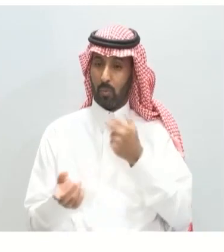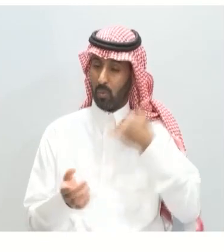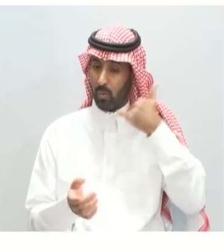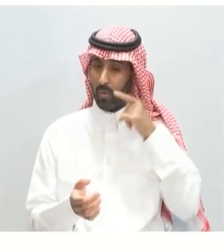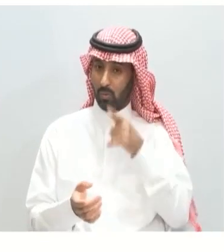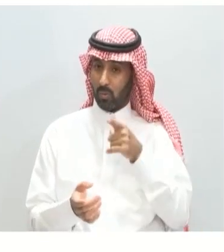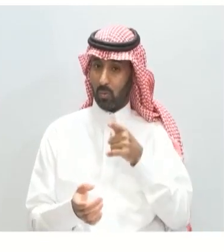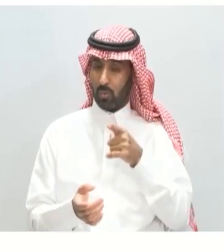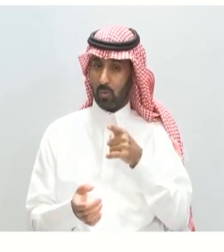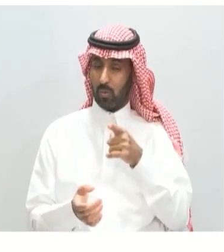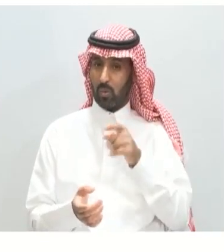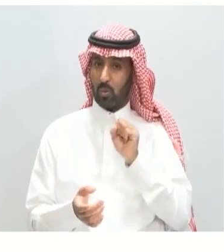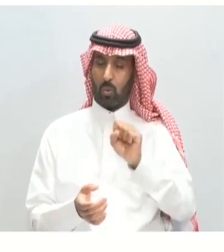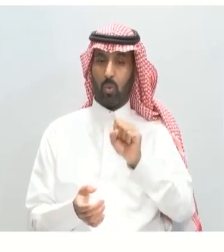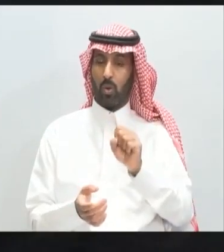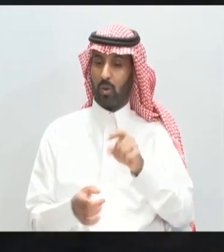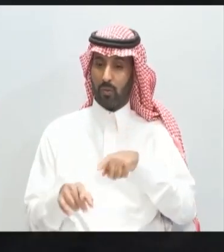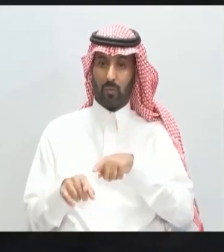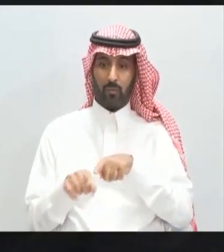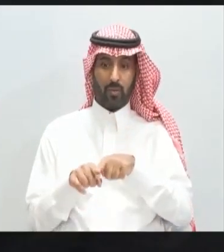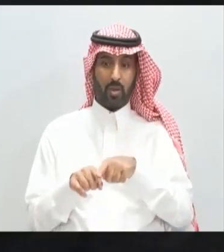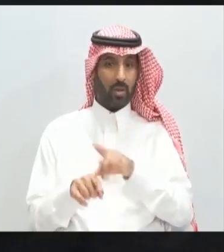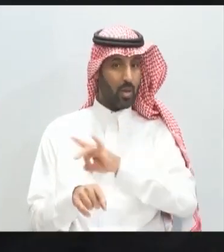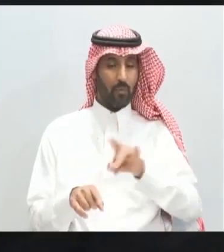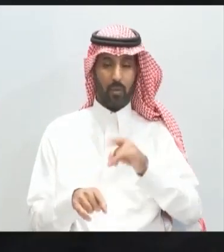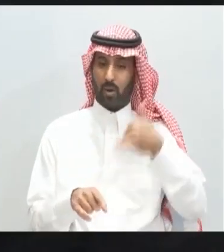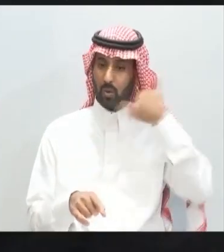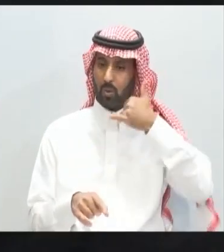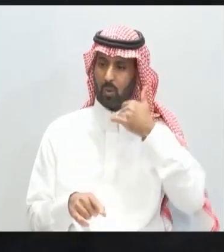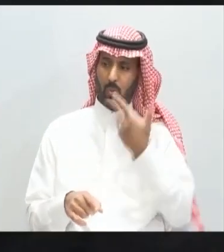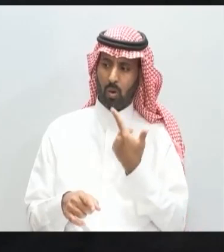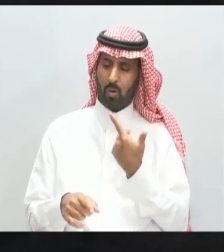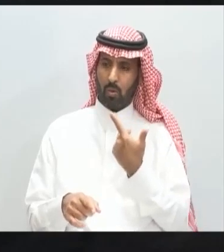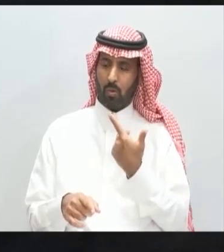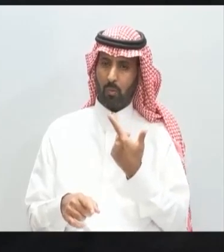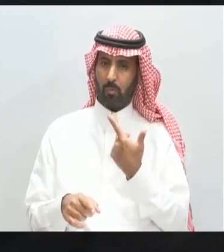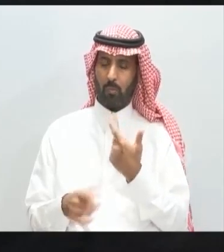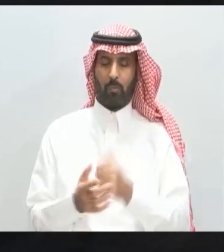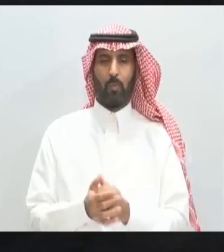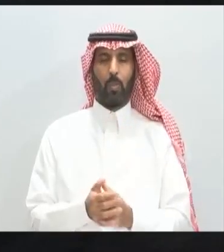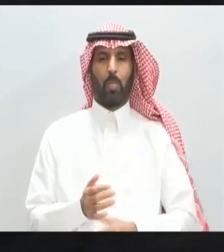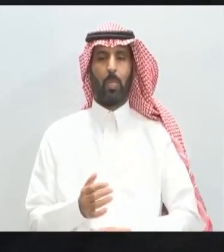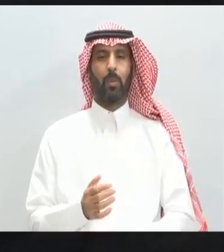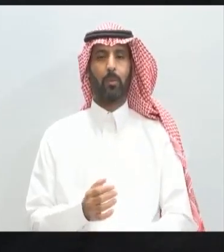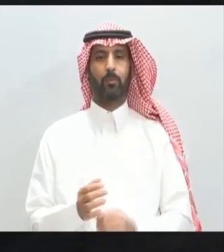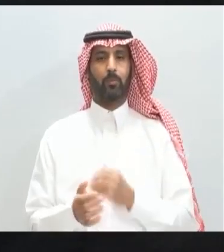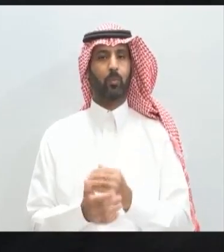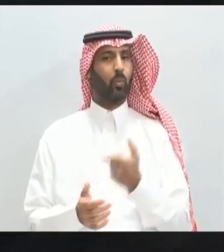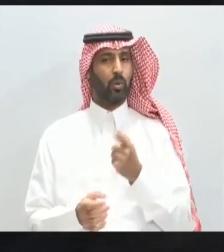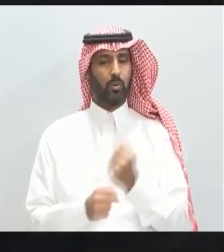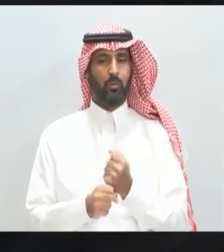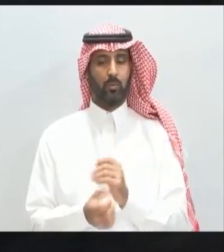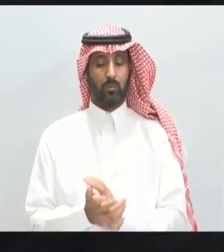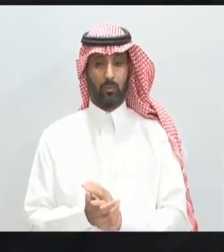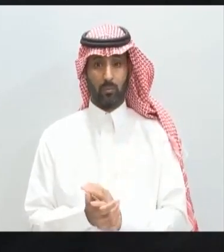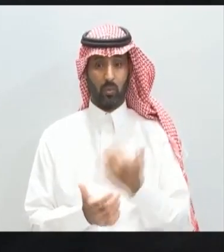do if your friends never call you? If you feel that your friends never call you, what will you do?